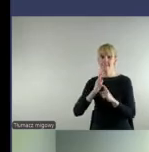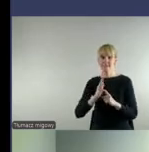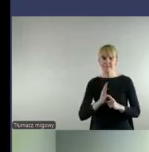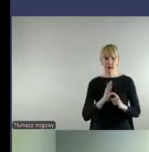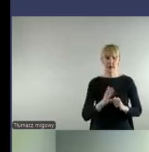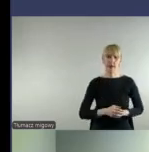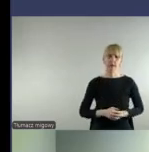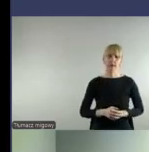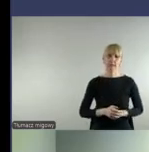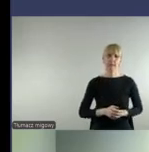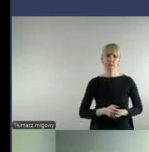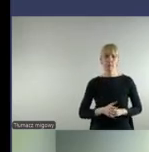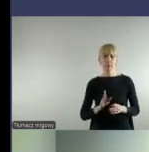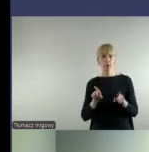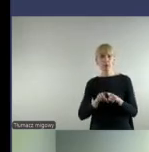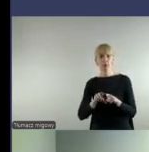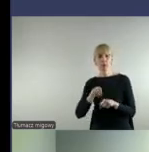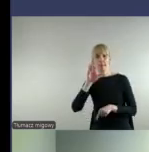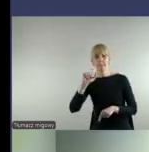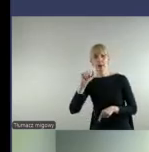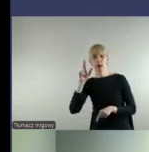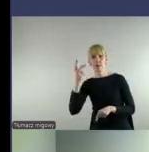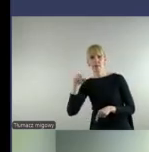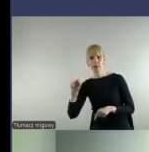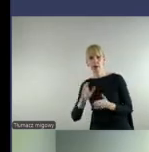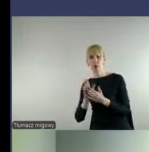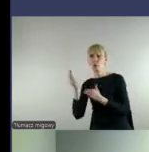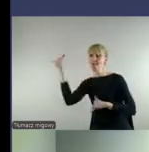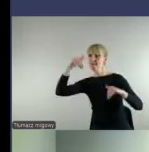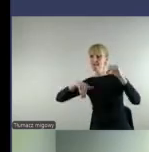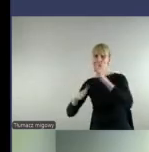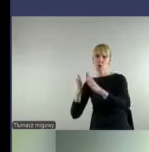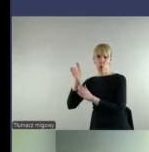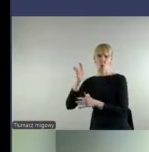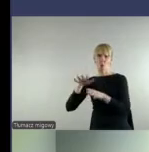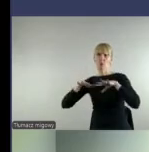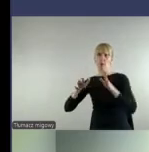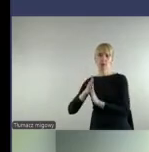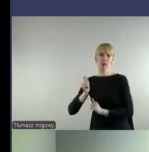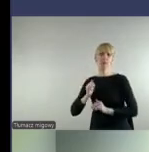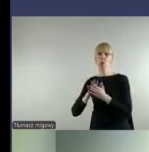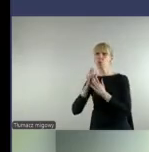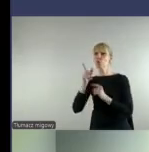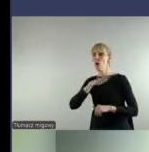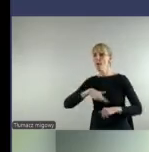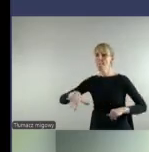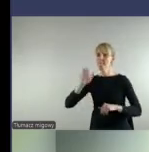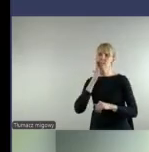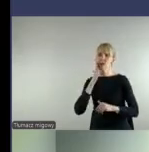And it's got a mix of permanent residents and temporary workers, including young Norwegian soldiers and foreign